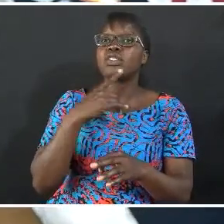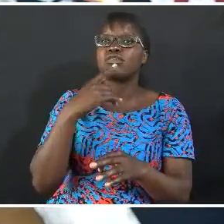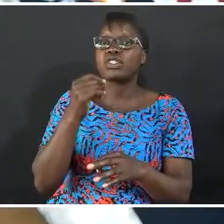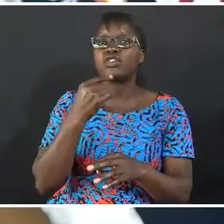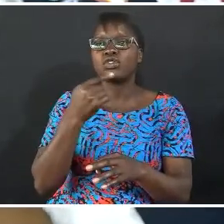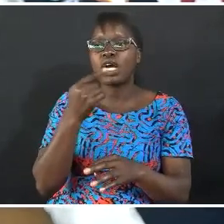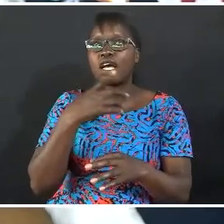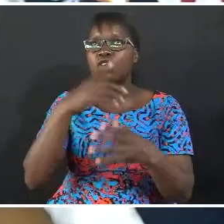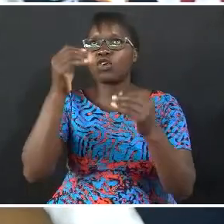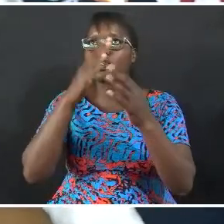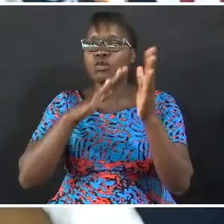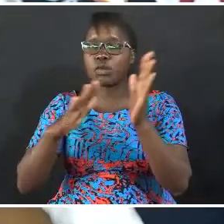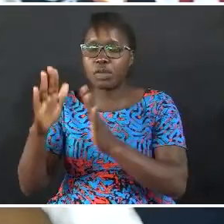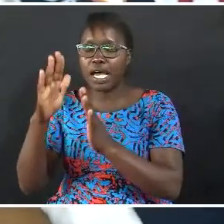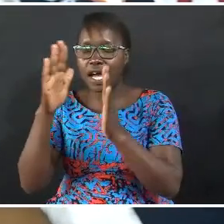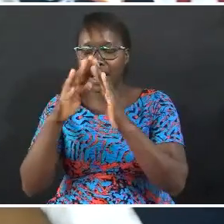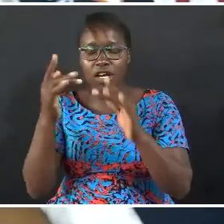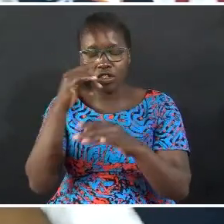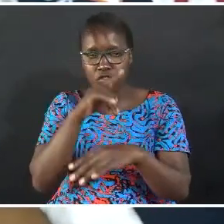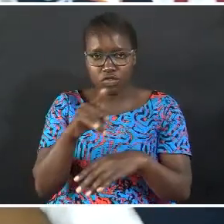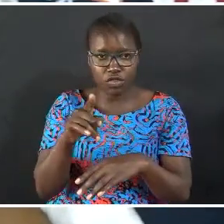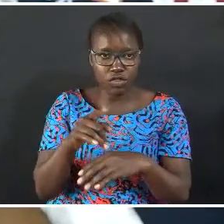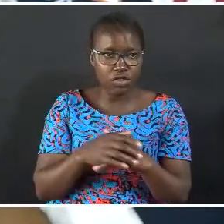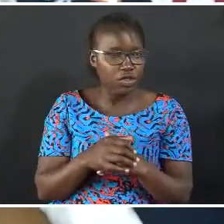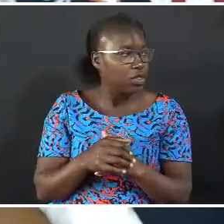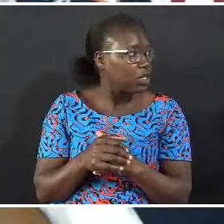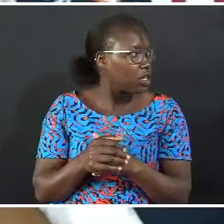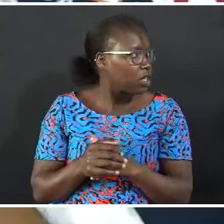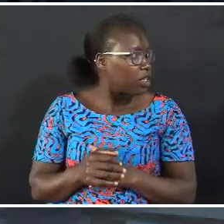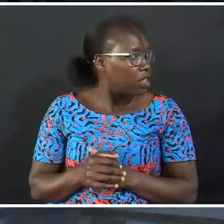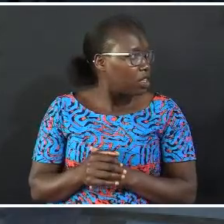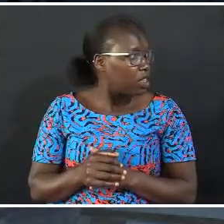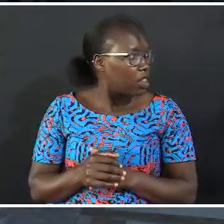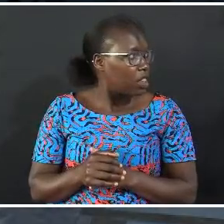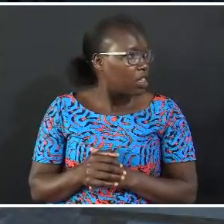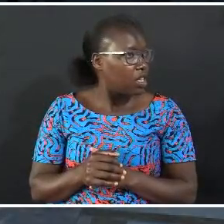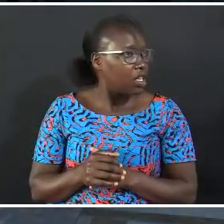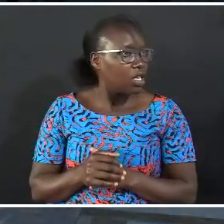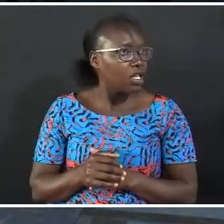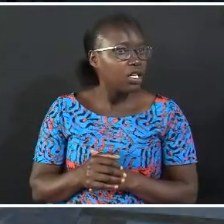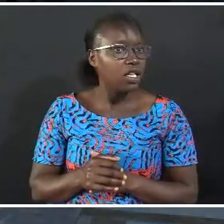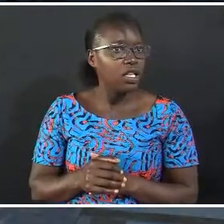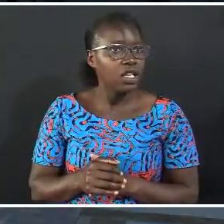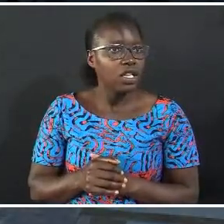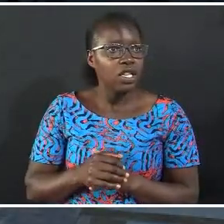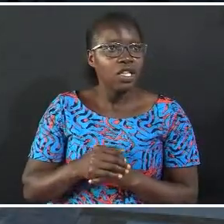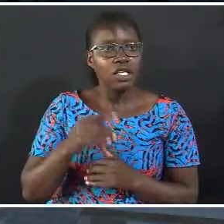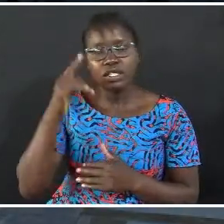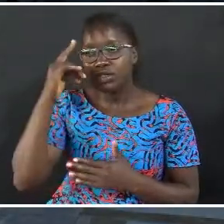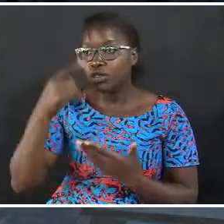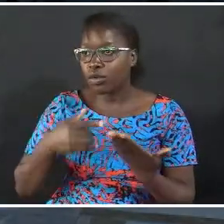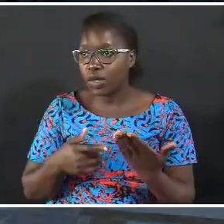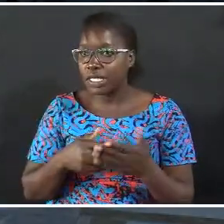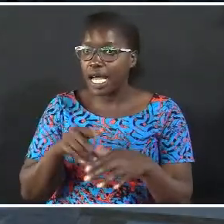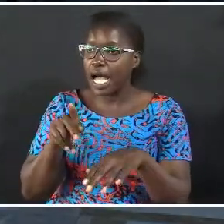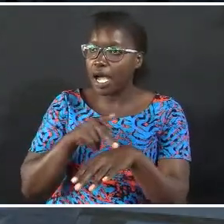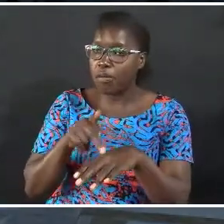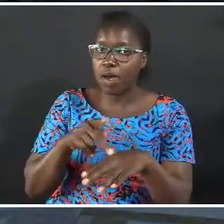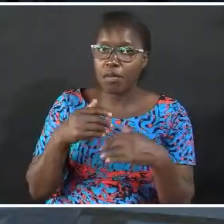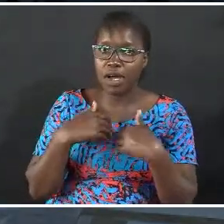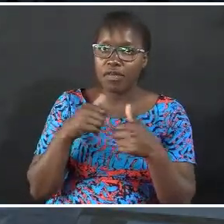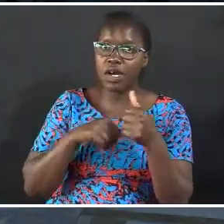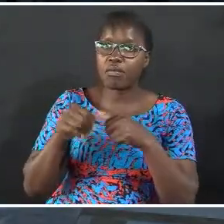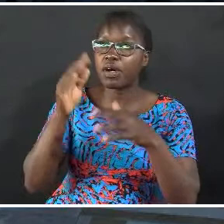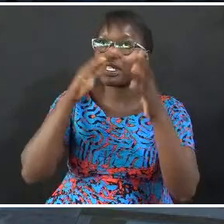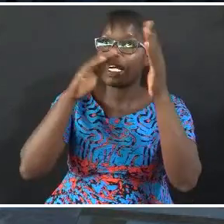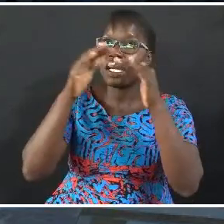to prepare a house for you." Amen? Amen. And now, church, you know what? We have a poem for you about